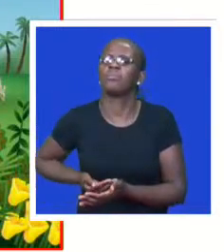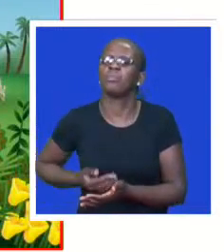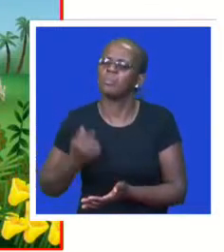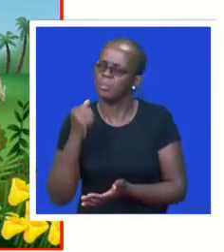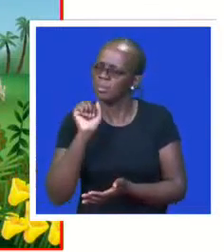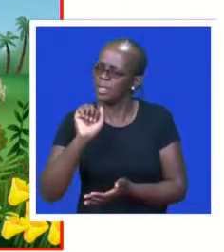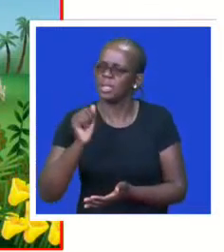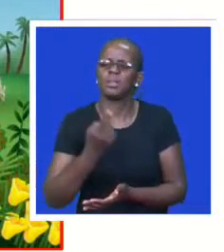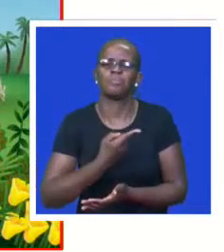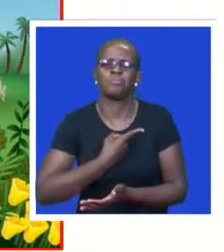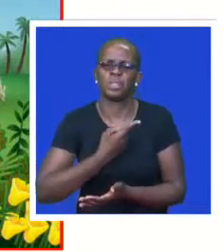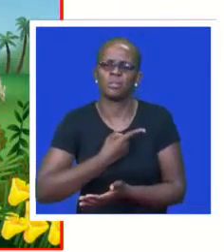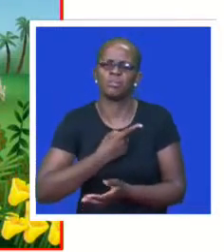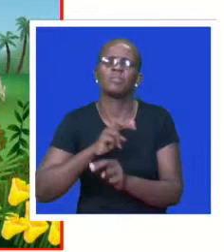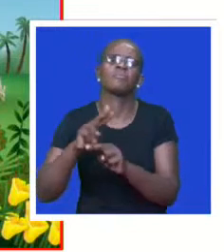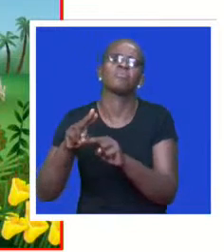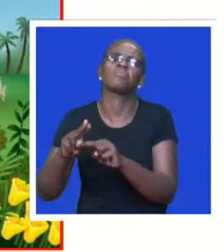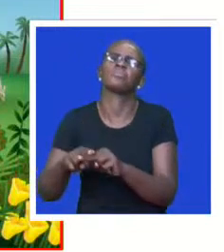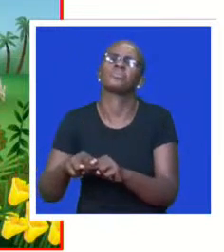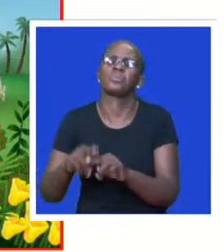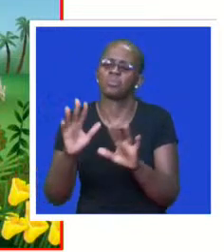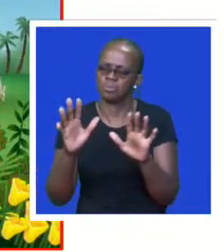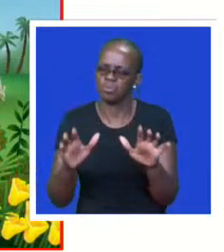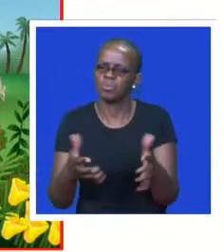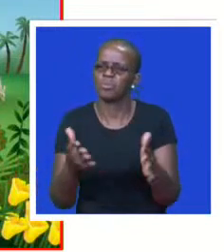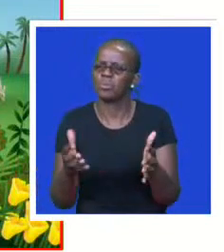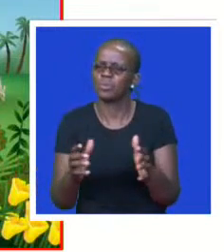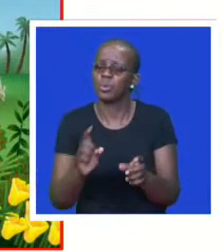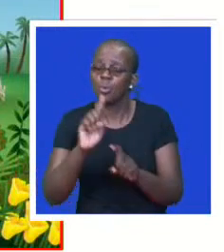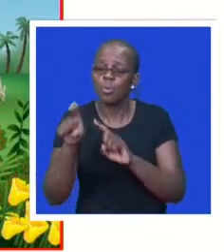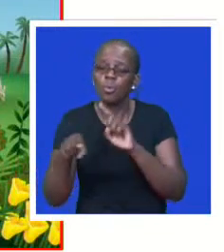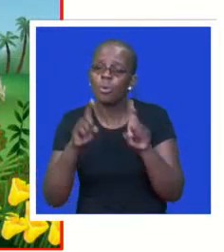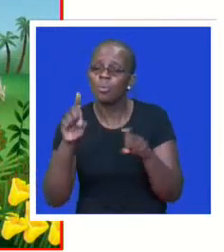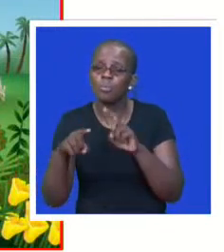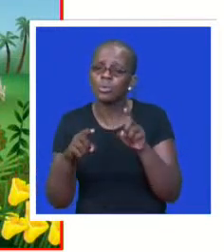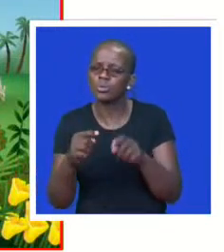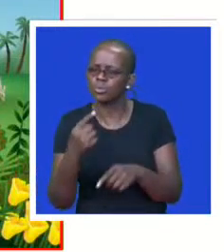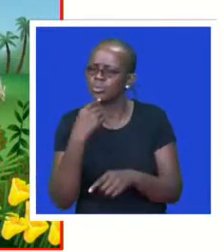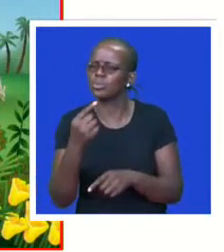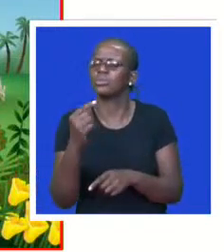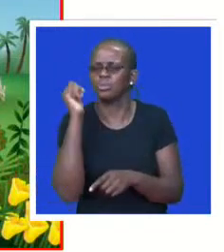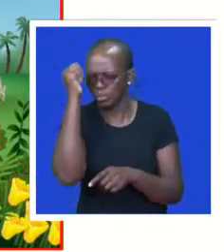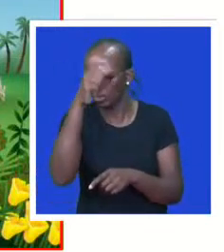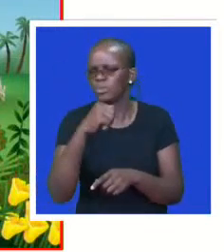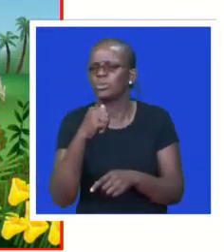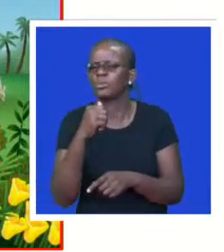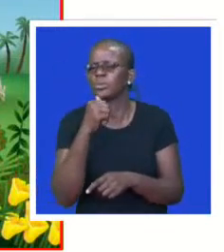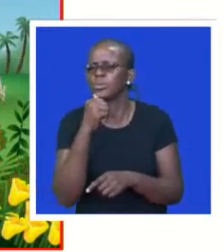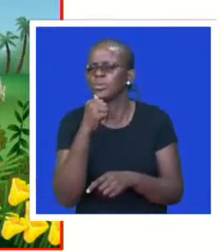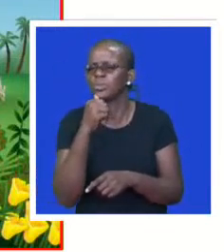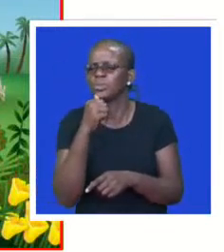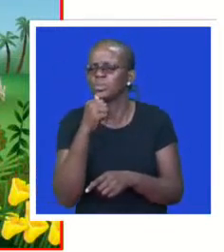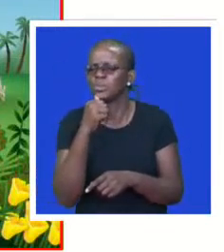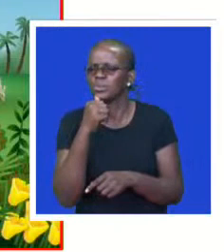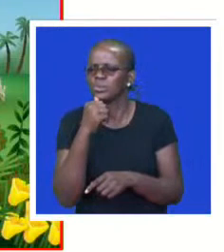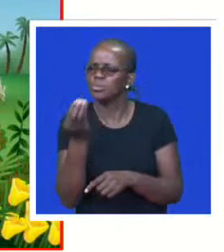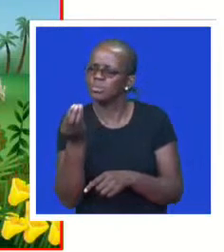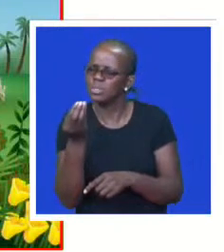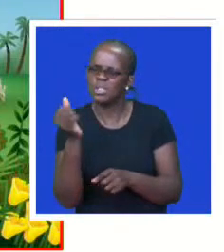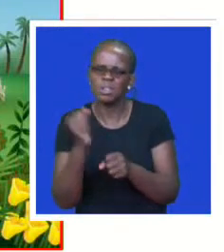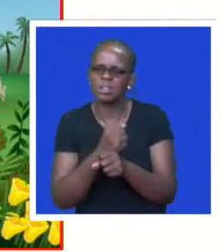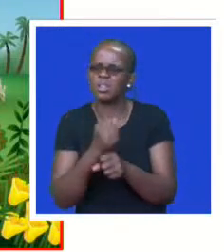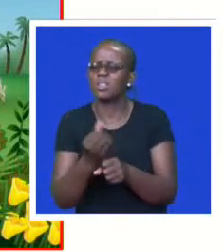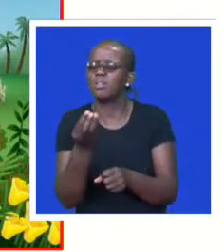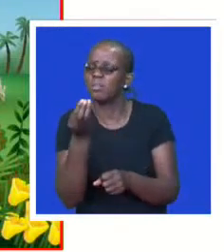to her. It started by asking her whether God had said that they must not eat from the